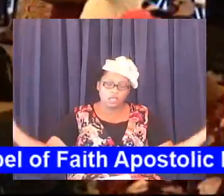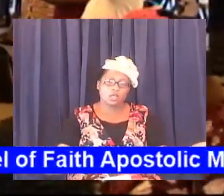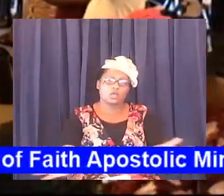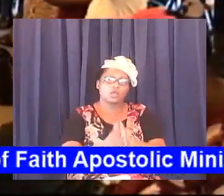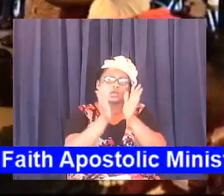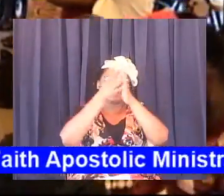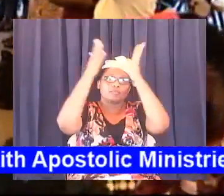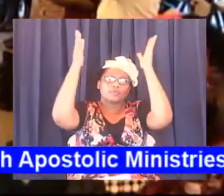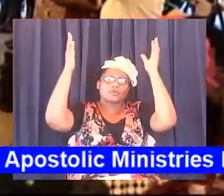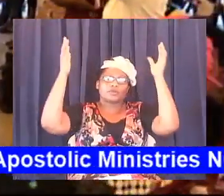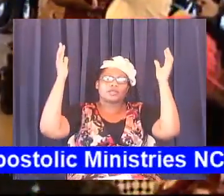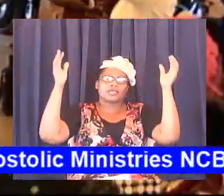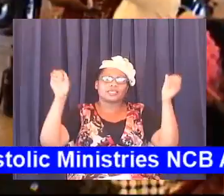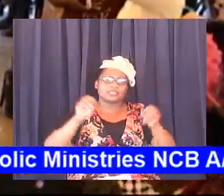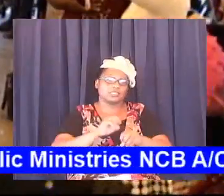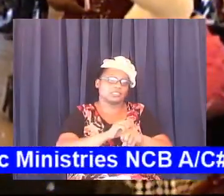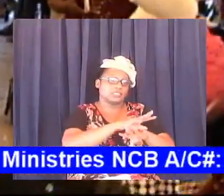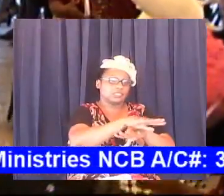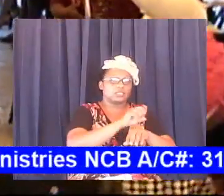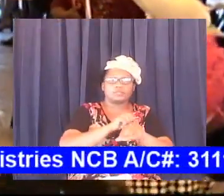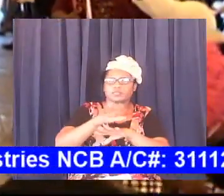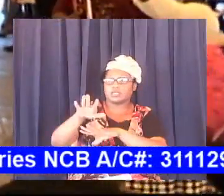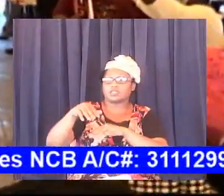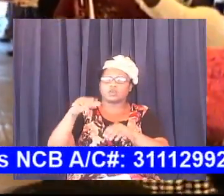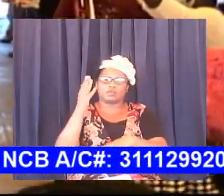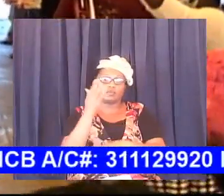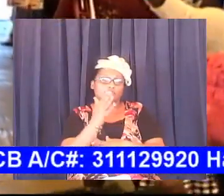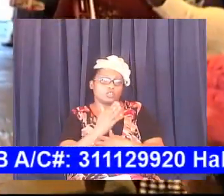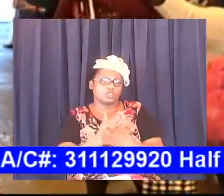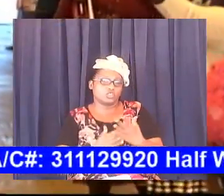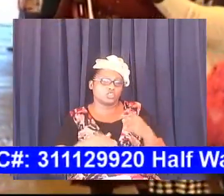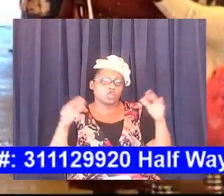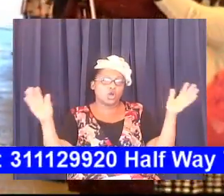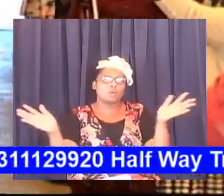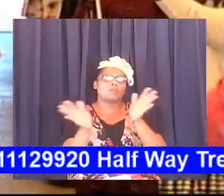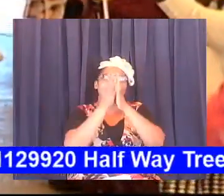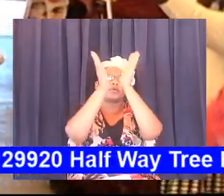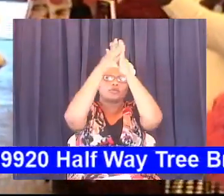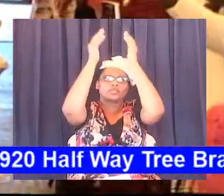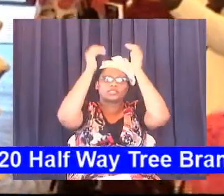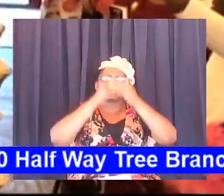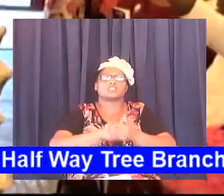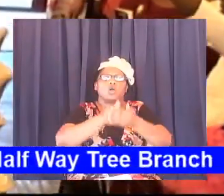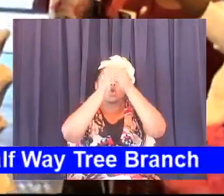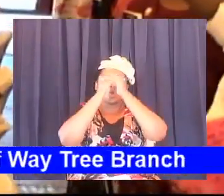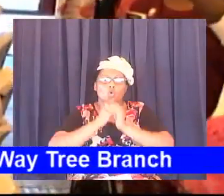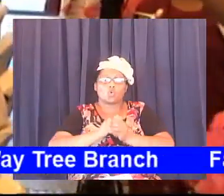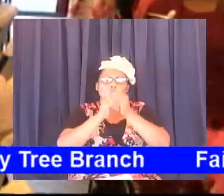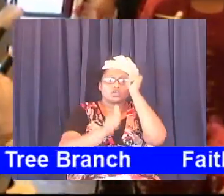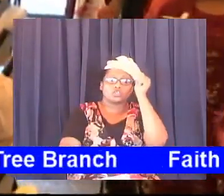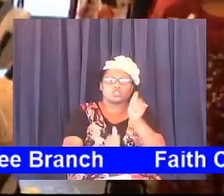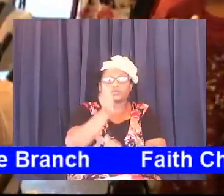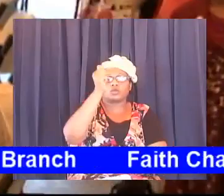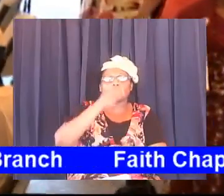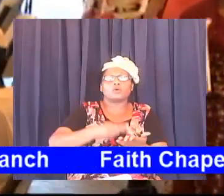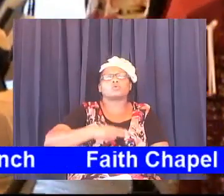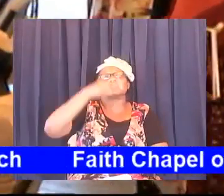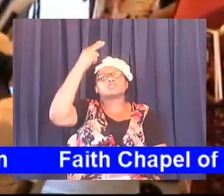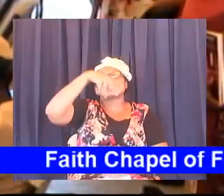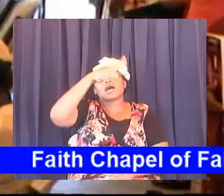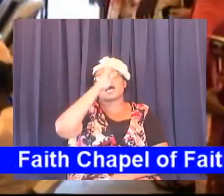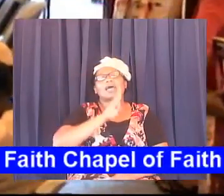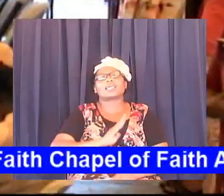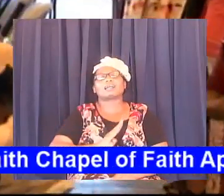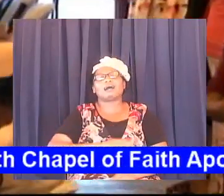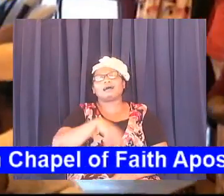release some praise and worship to the Most High God, because He is worthy to be praised. He